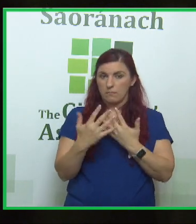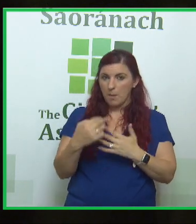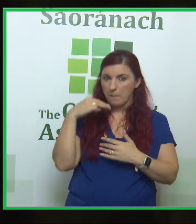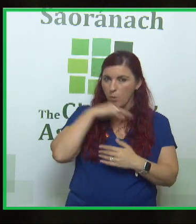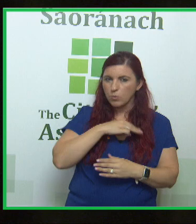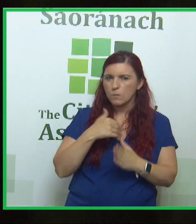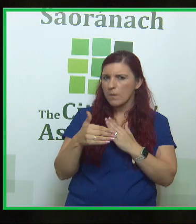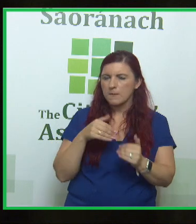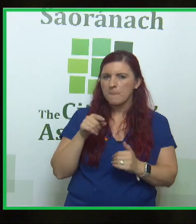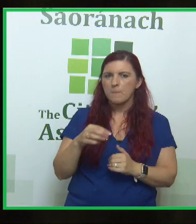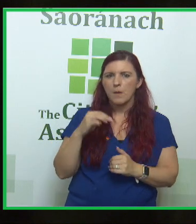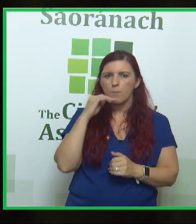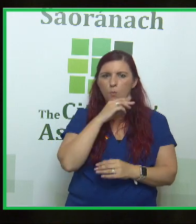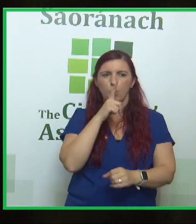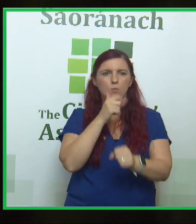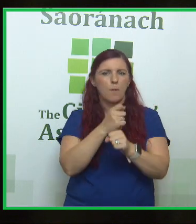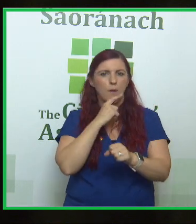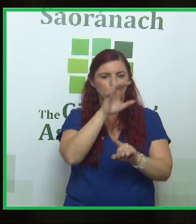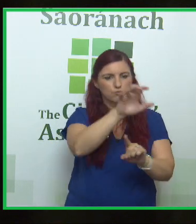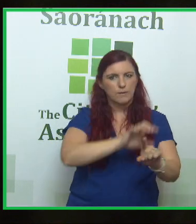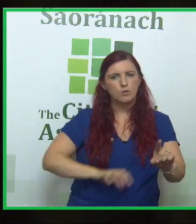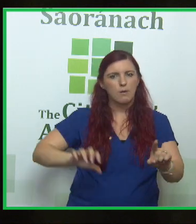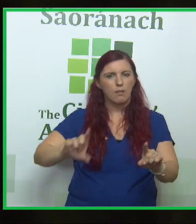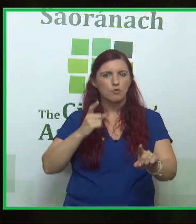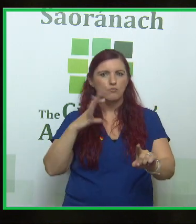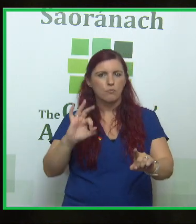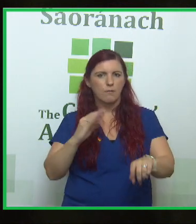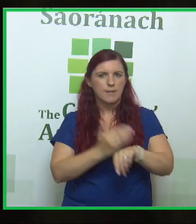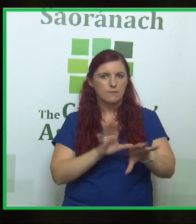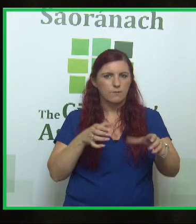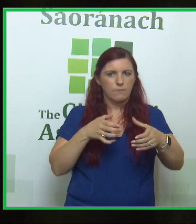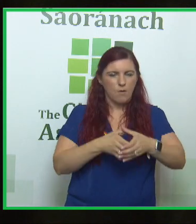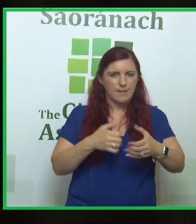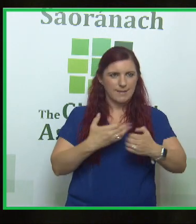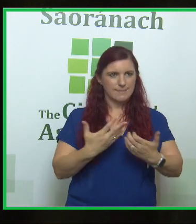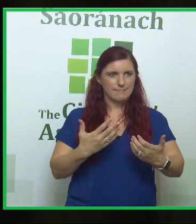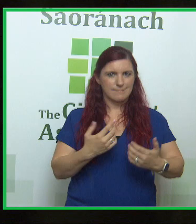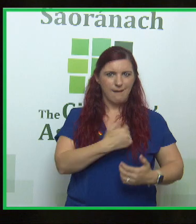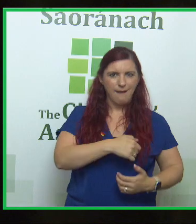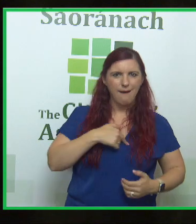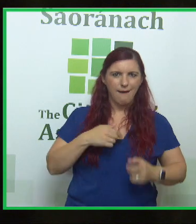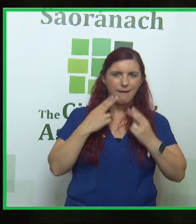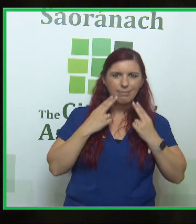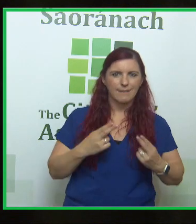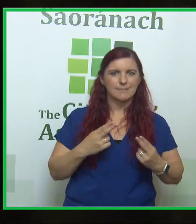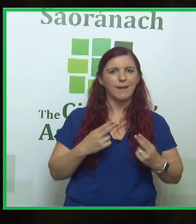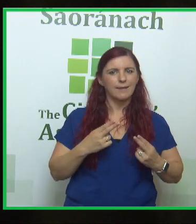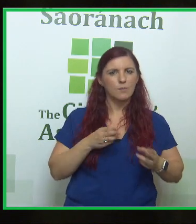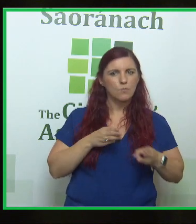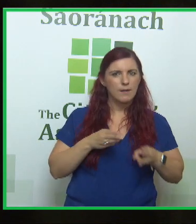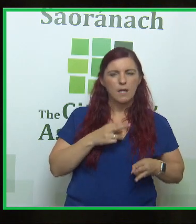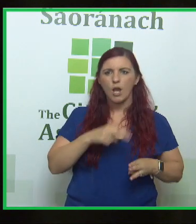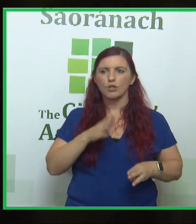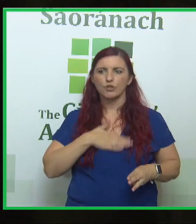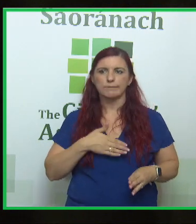to say about regional drug task forces is its authentic partnership. And it's not a talking shop. It's